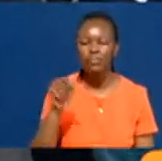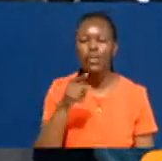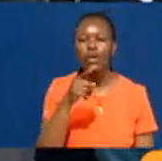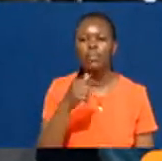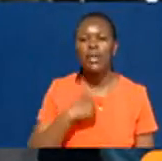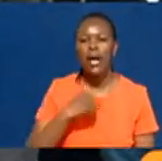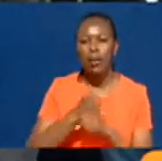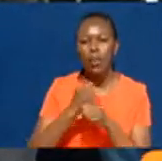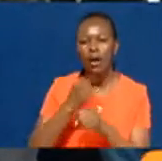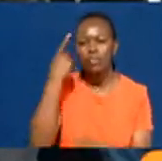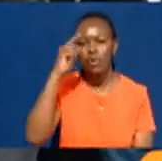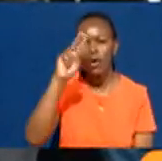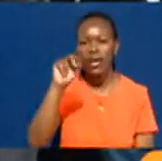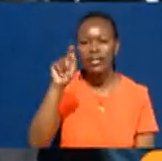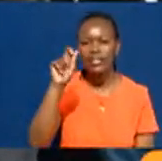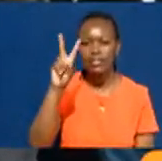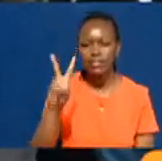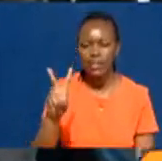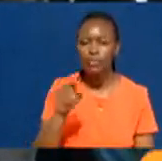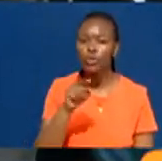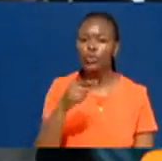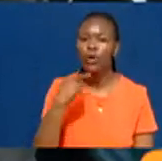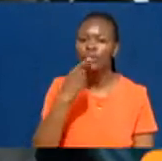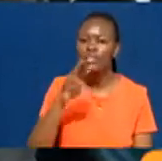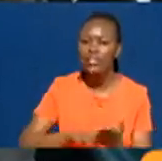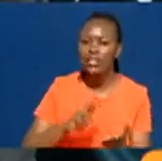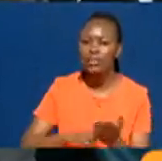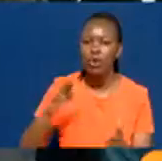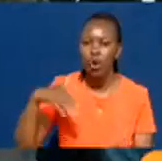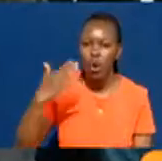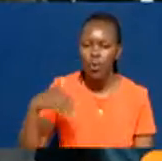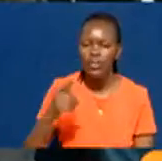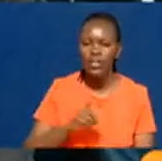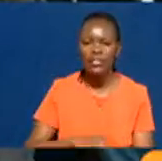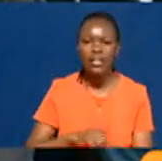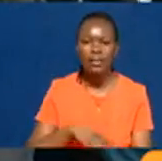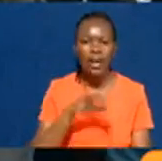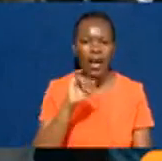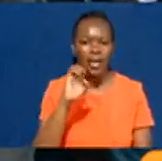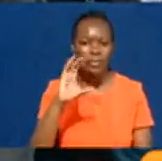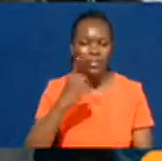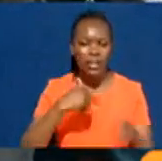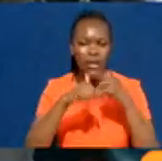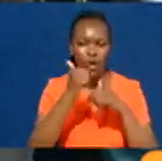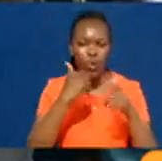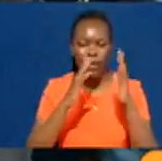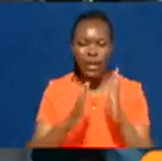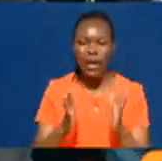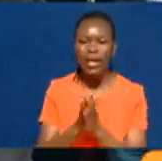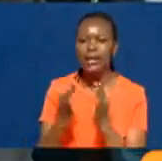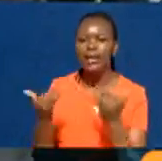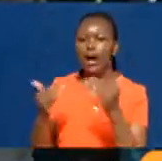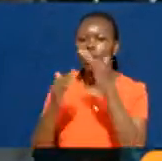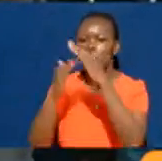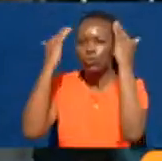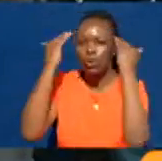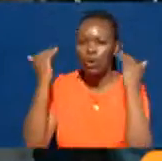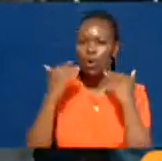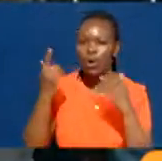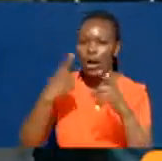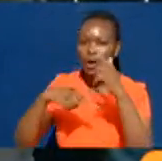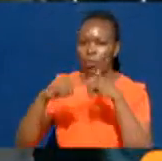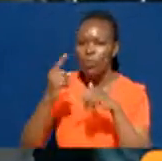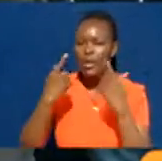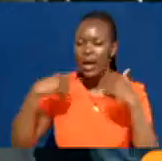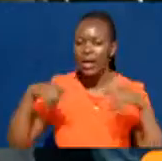said during the time the IEBC declared you as a winner, and even now when the Supreme Court has upheld your win, that you will work your